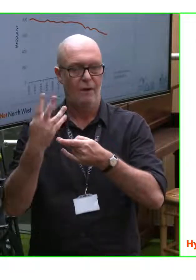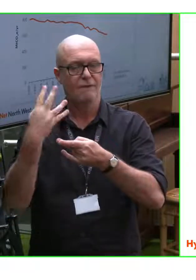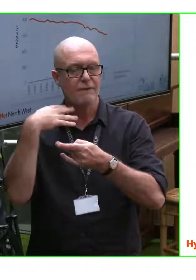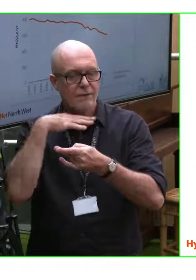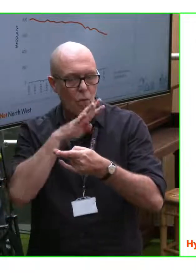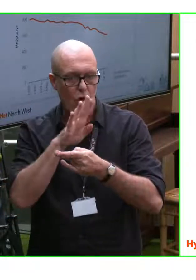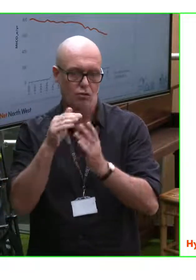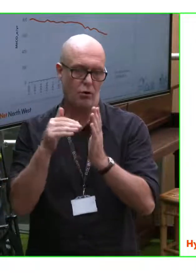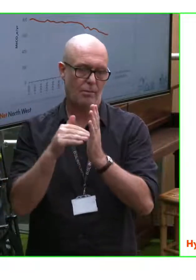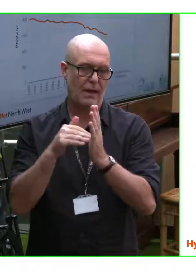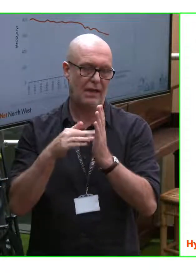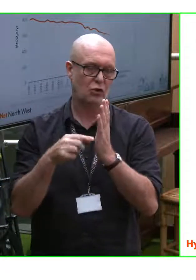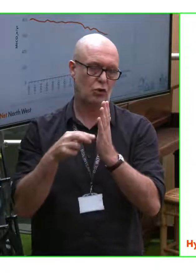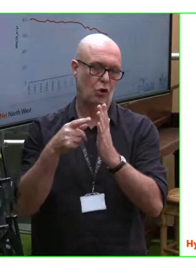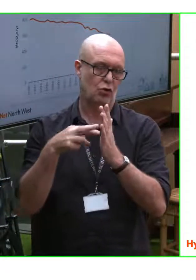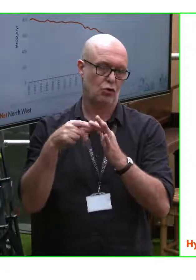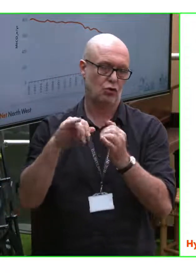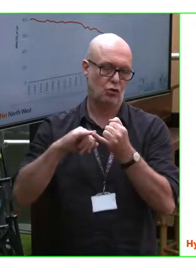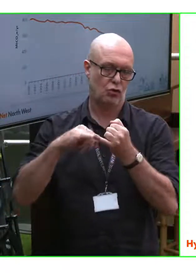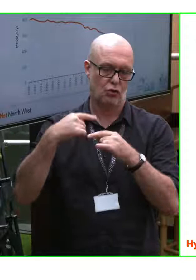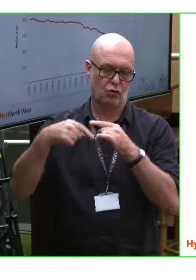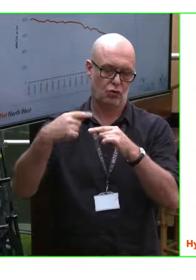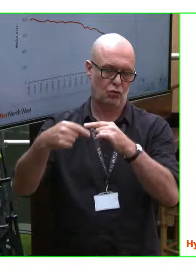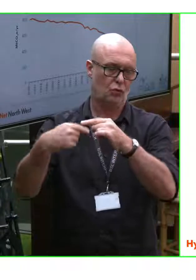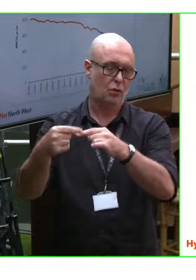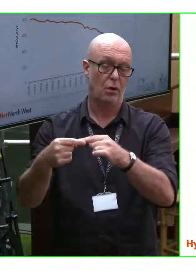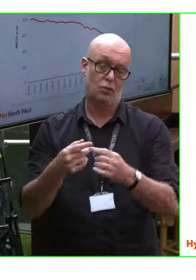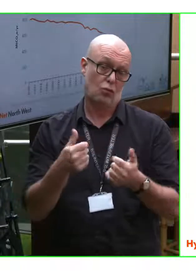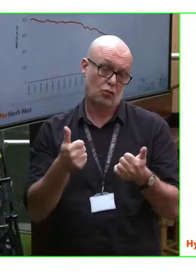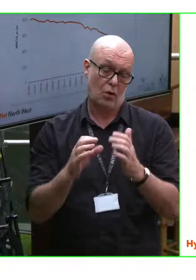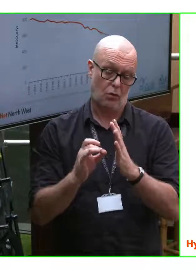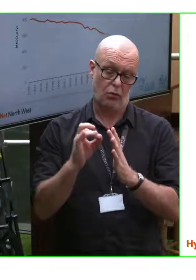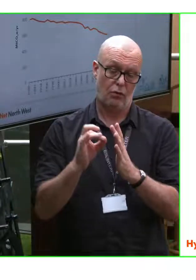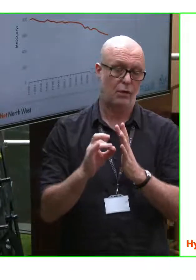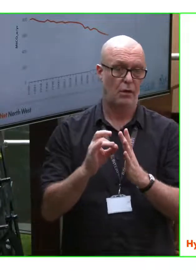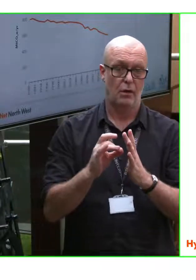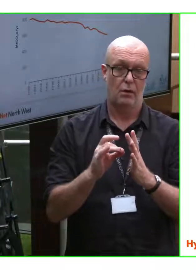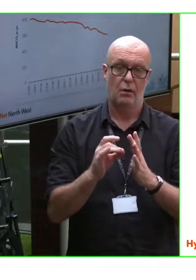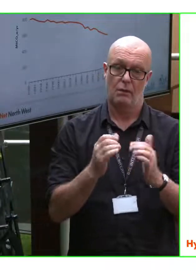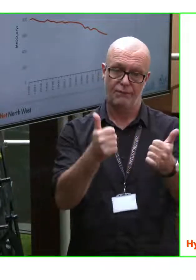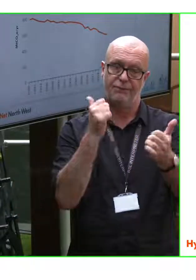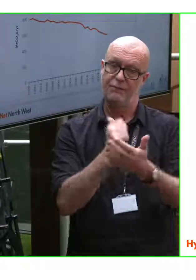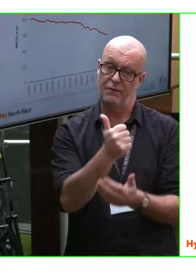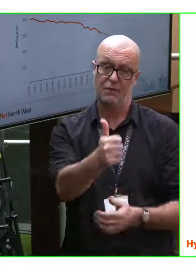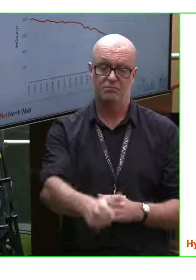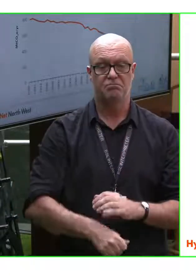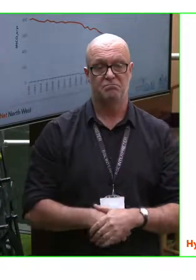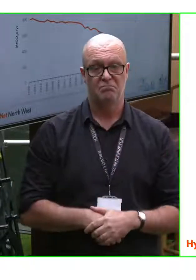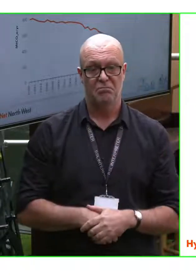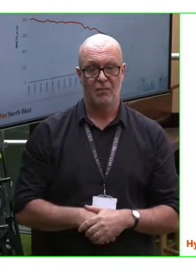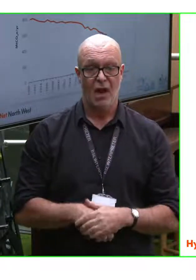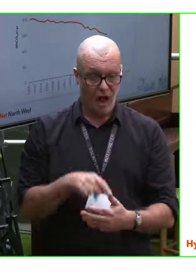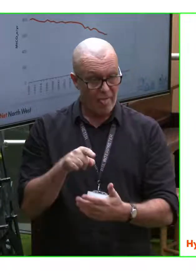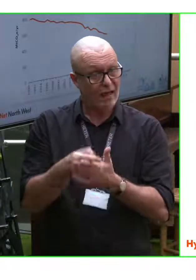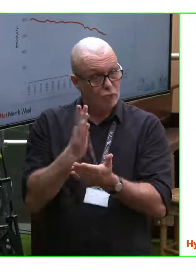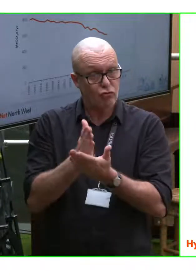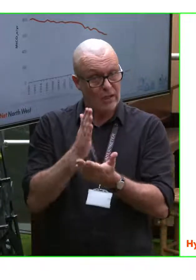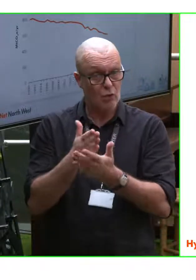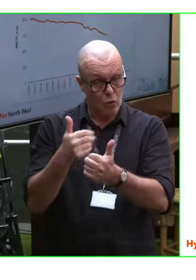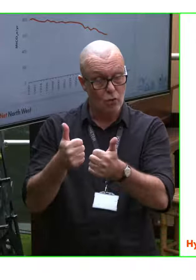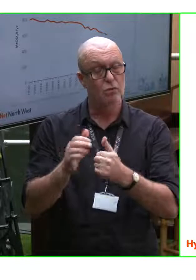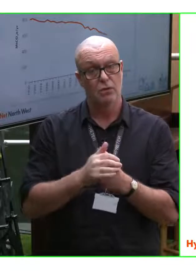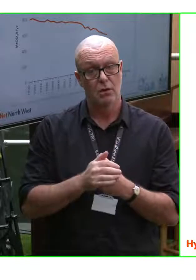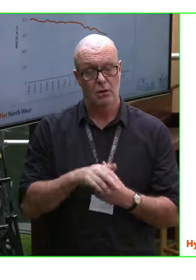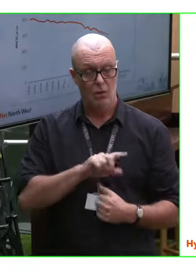400 million tonnes of carbon dioxide equivalent per year. What an amazing achievement. And genuinely, it really is.